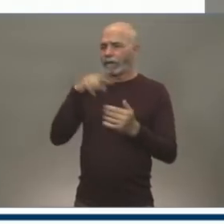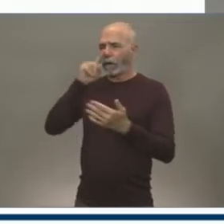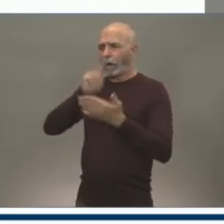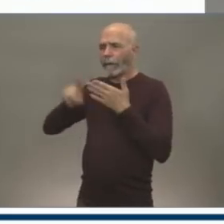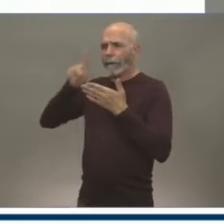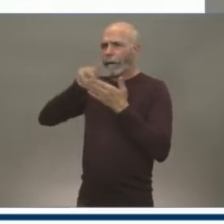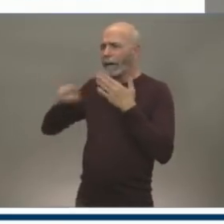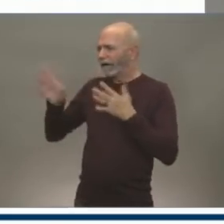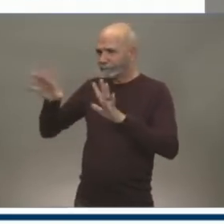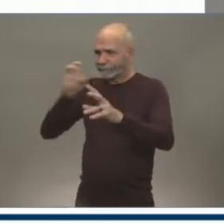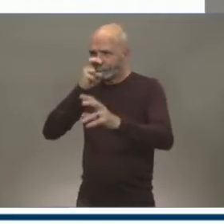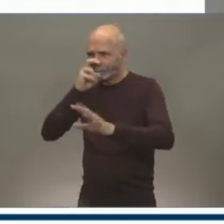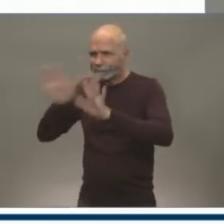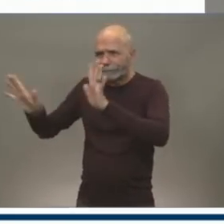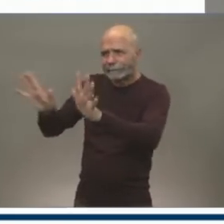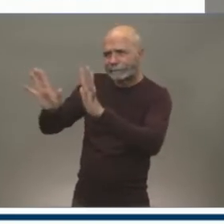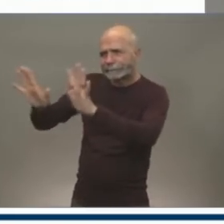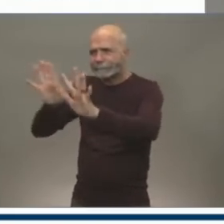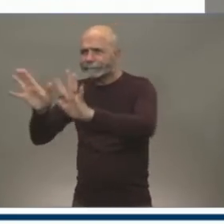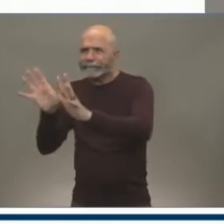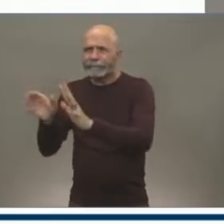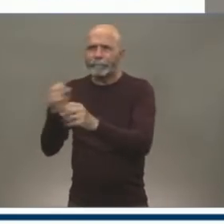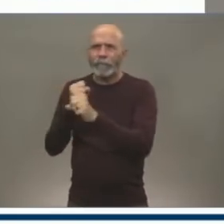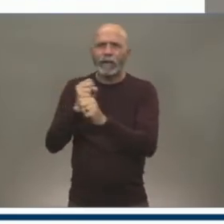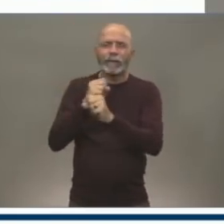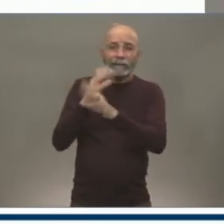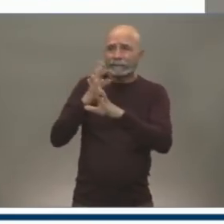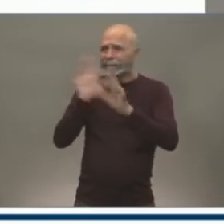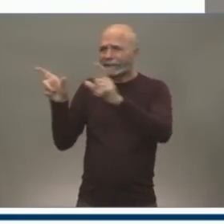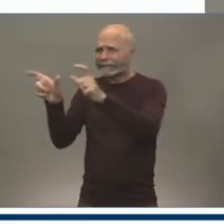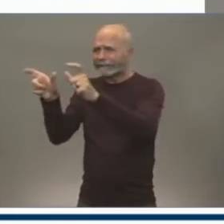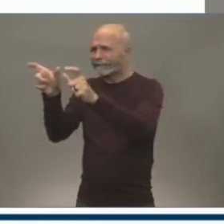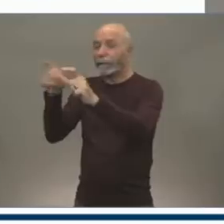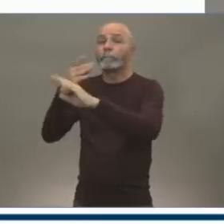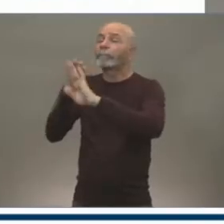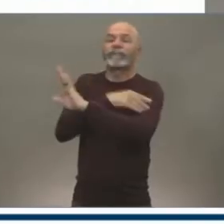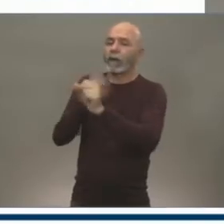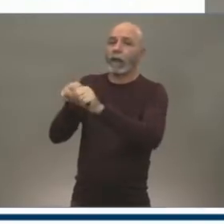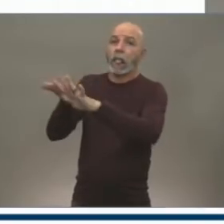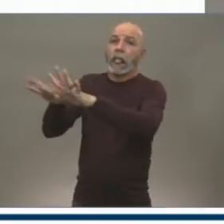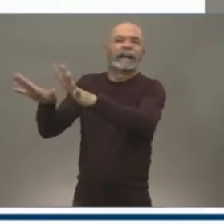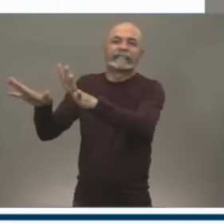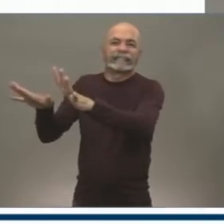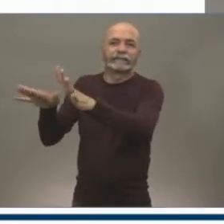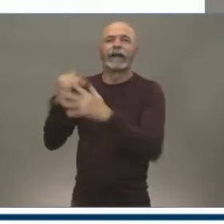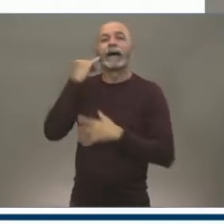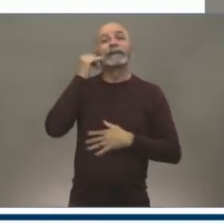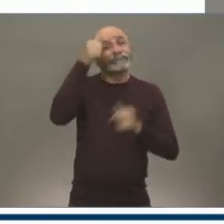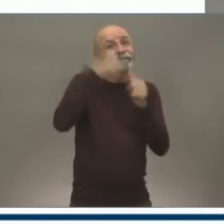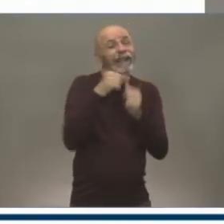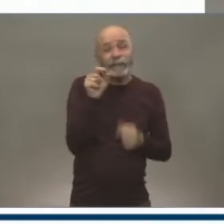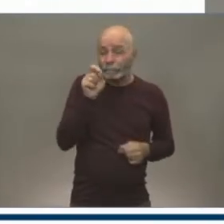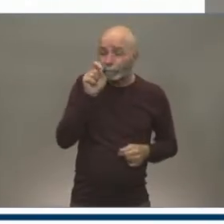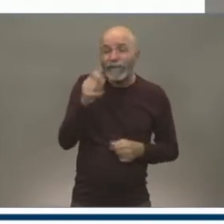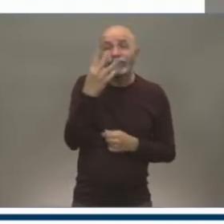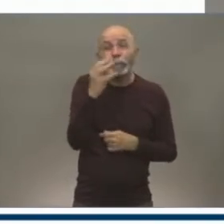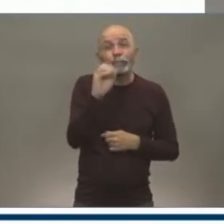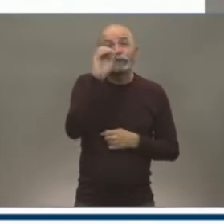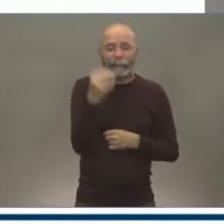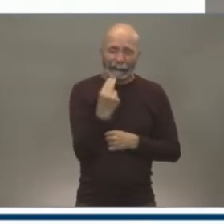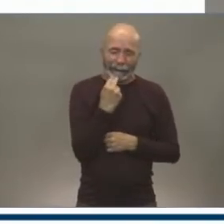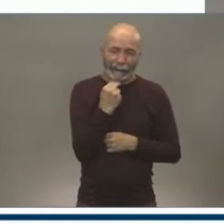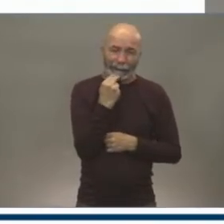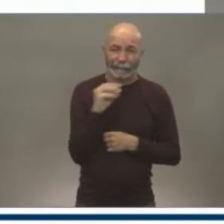take off. And even now, that even as I said, of the 0.4% of people, again, that seems like a small number, but that's a number of